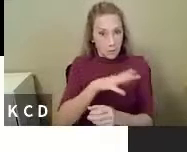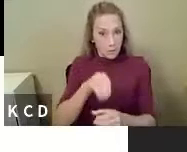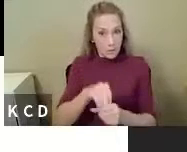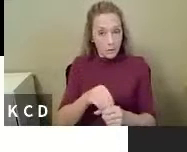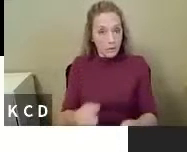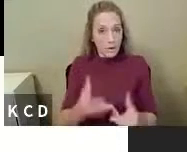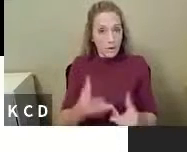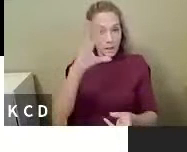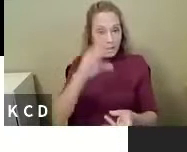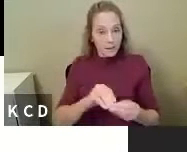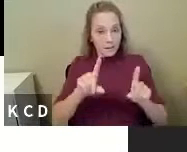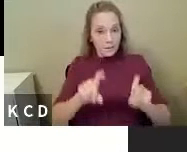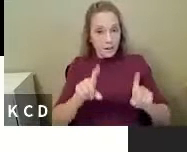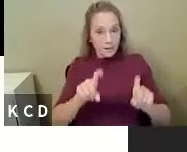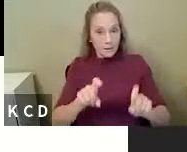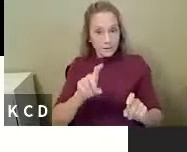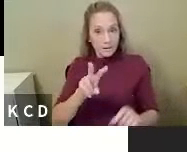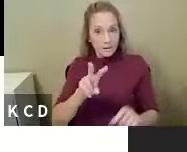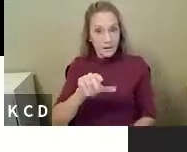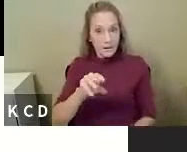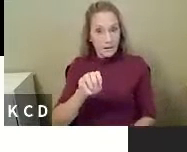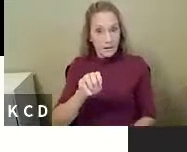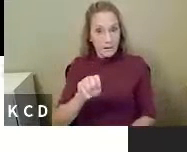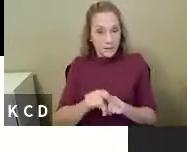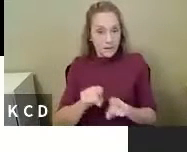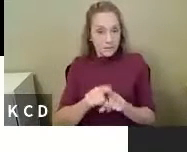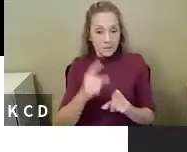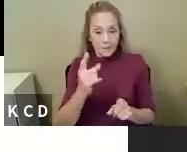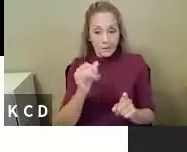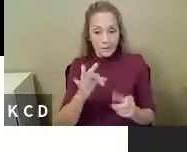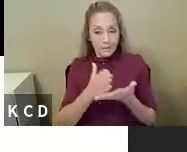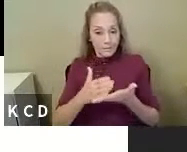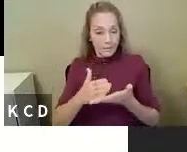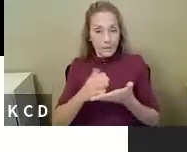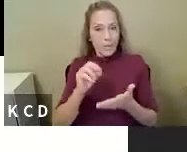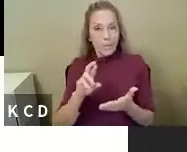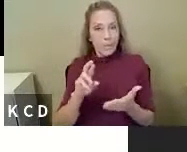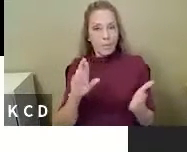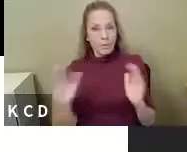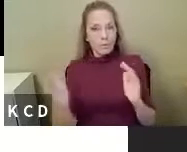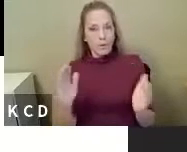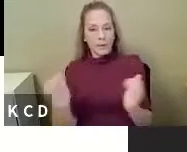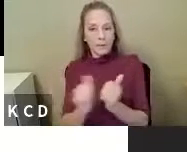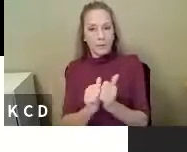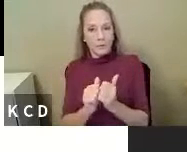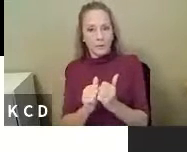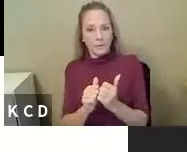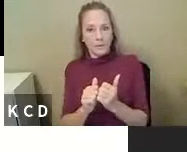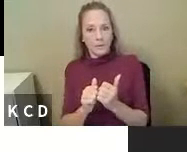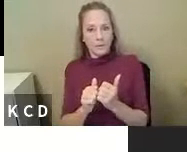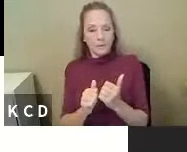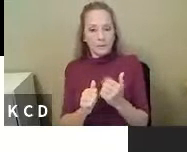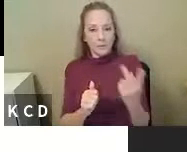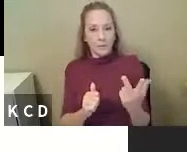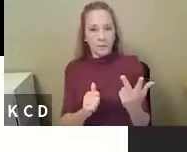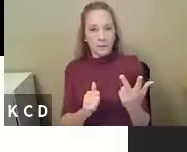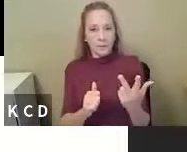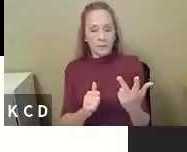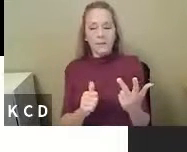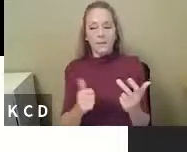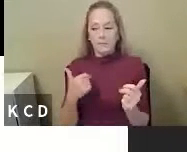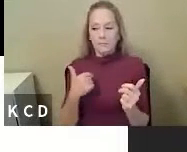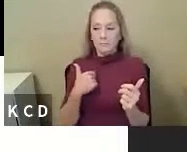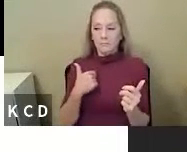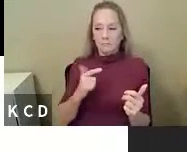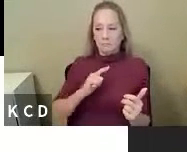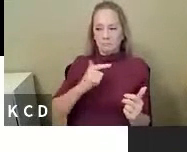volume as one of the 4, or versus just having 3? Or I'll let you take that, because we talked about it.